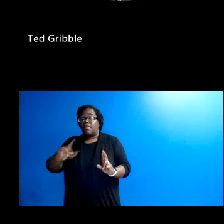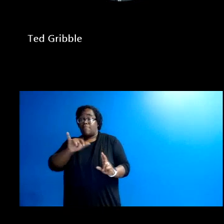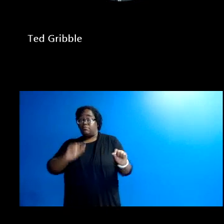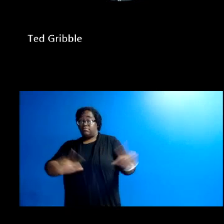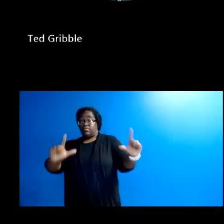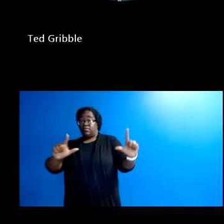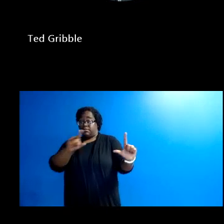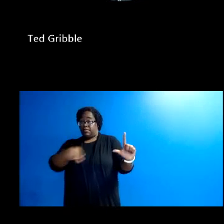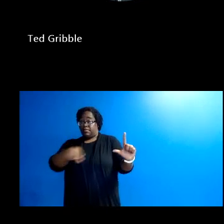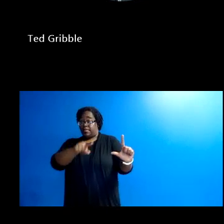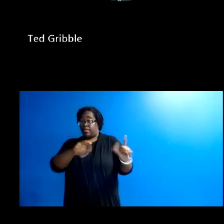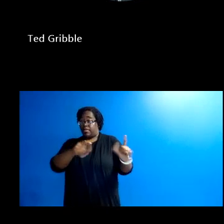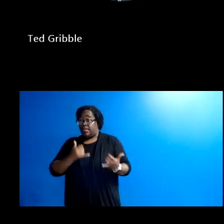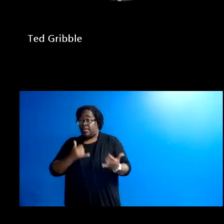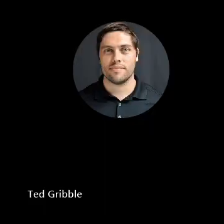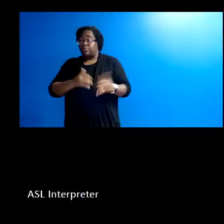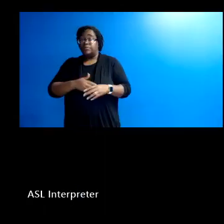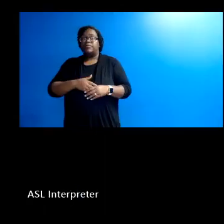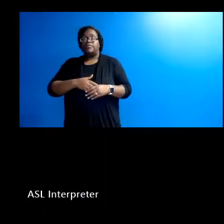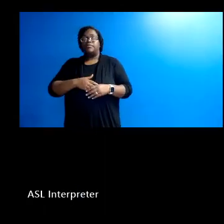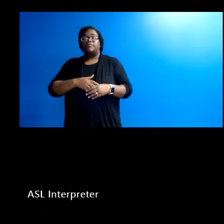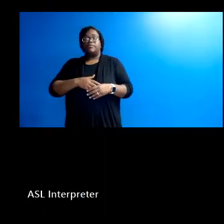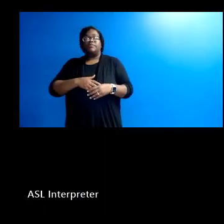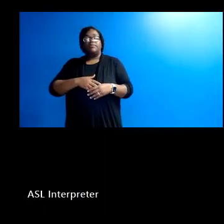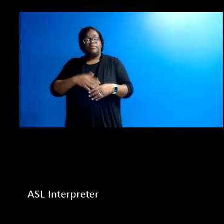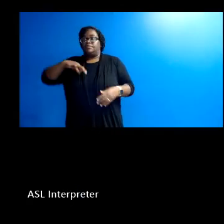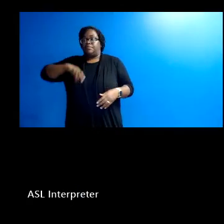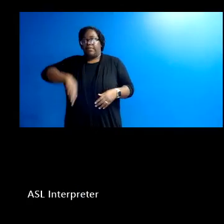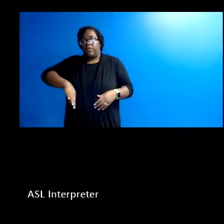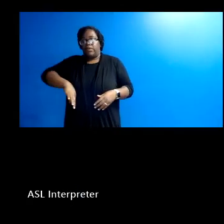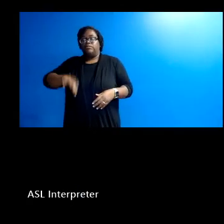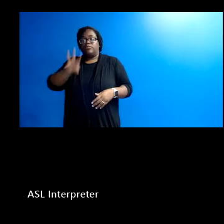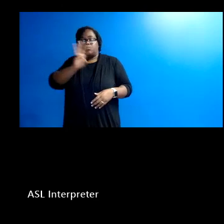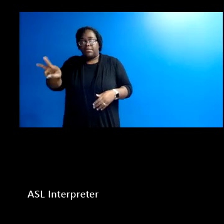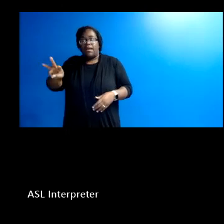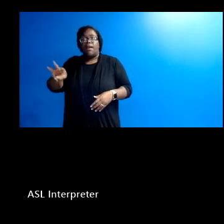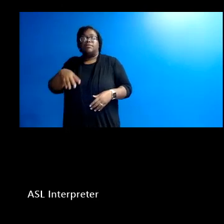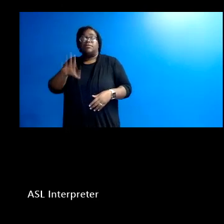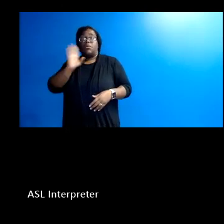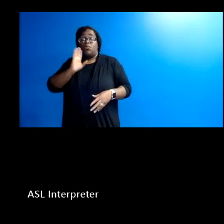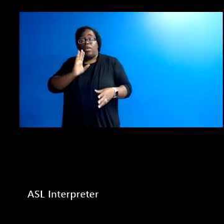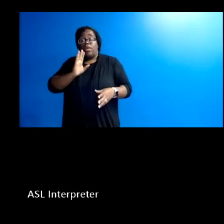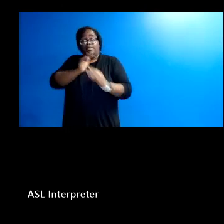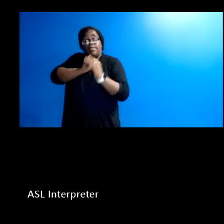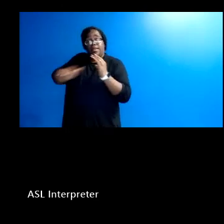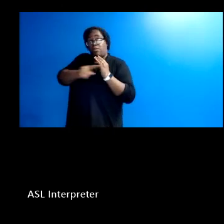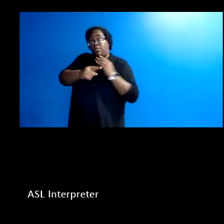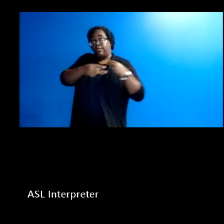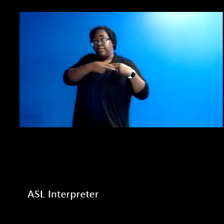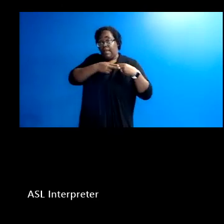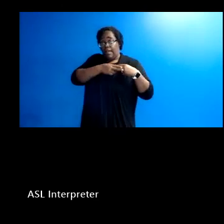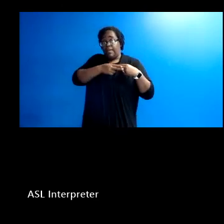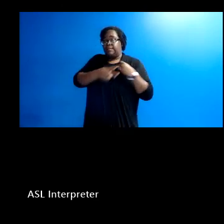the presentation right now has some helpful links and websites. We will be sharing this presentation material with you, so please keep